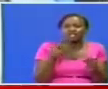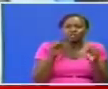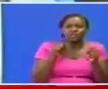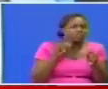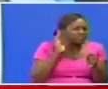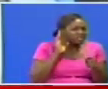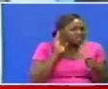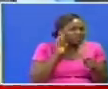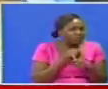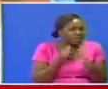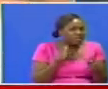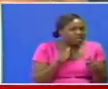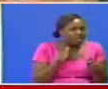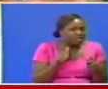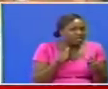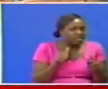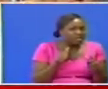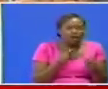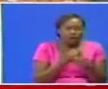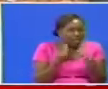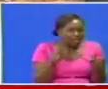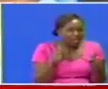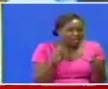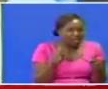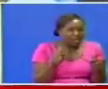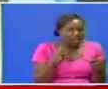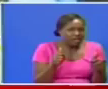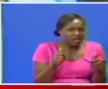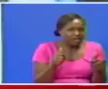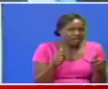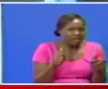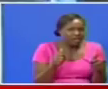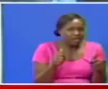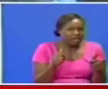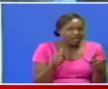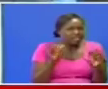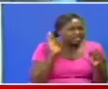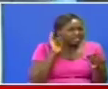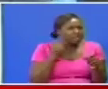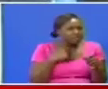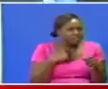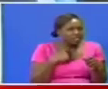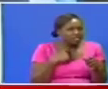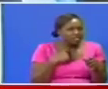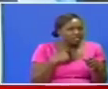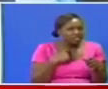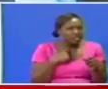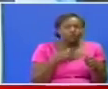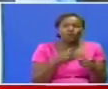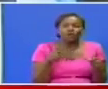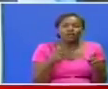me. Are the acoustics right? Are they right? Can you hear me? Thank